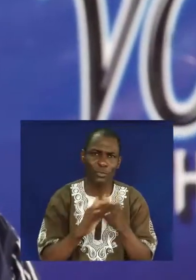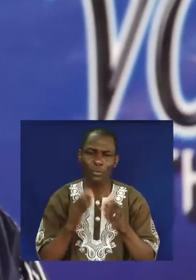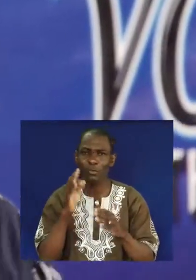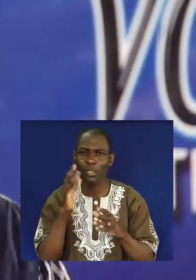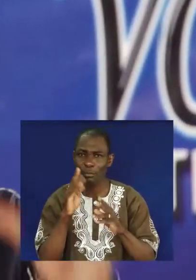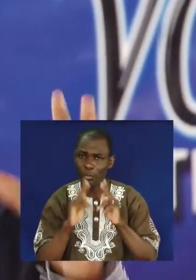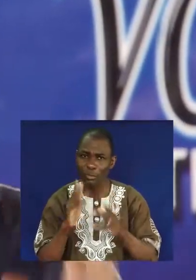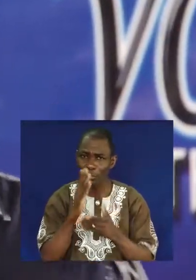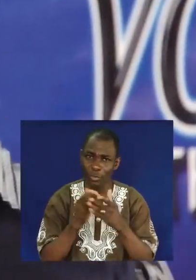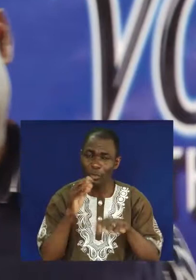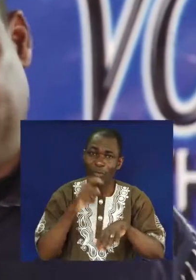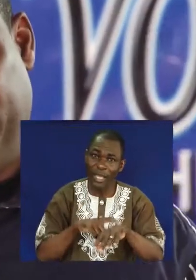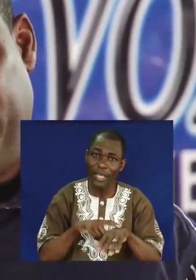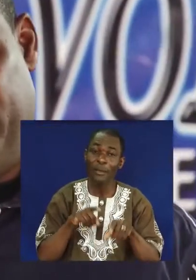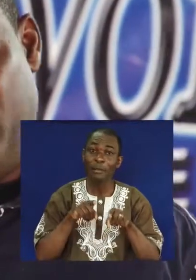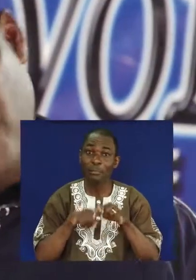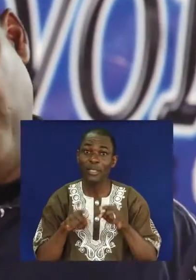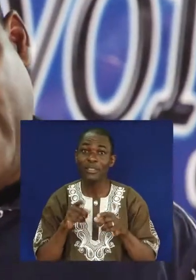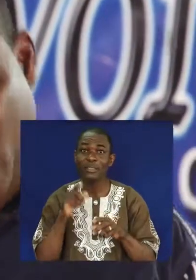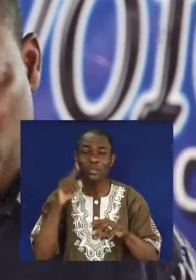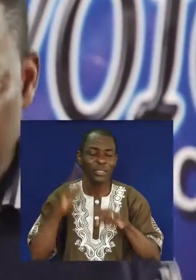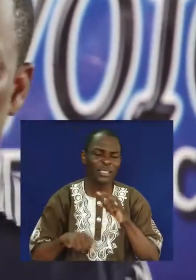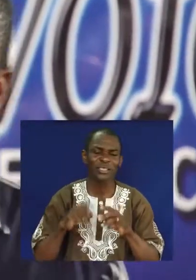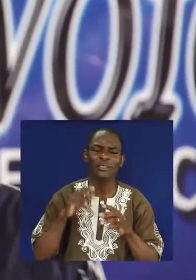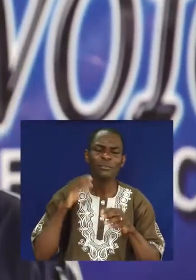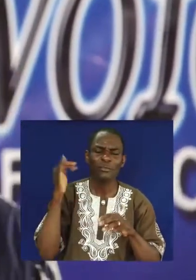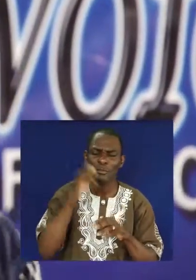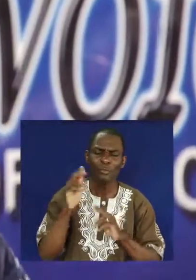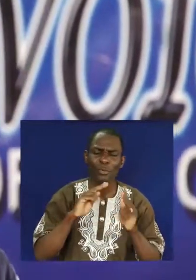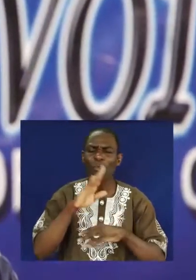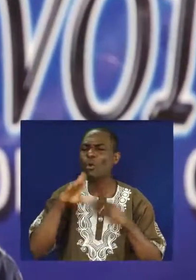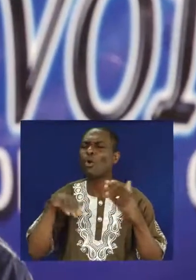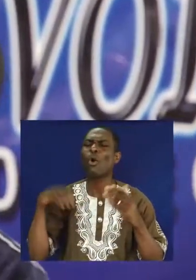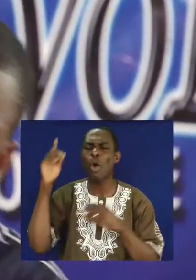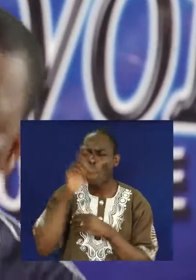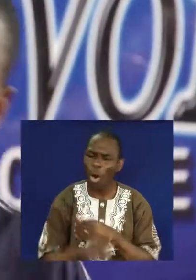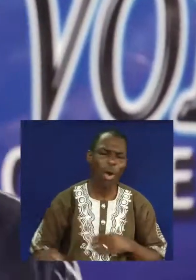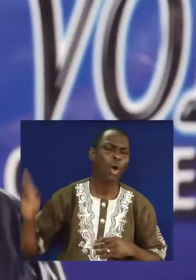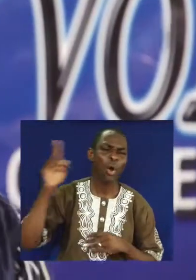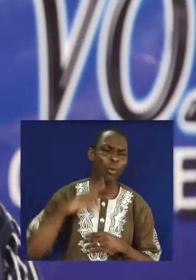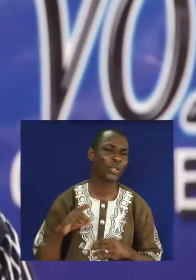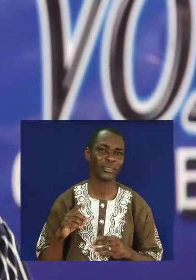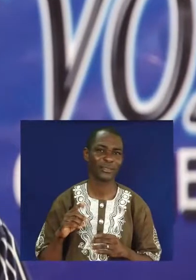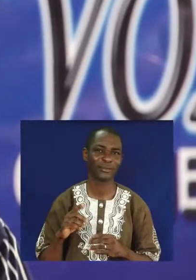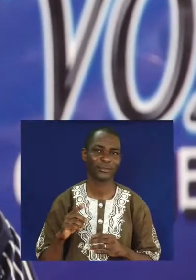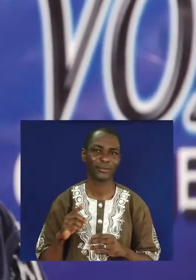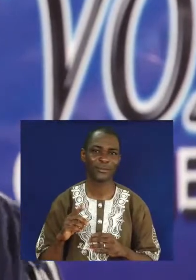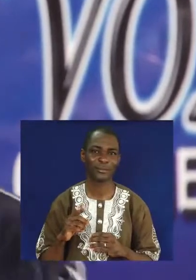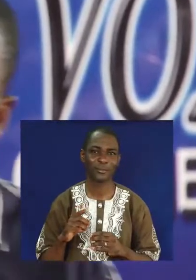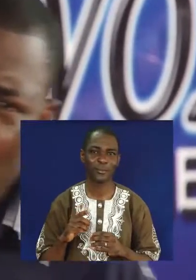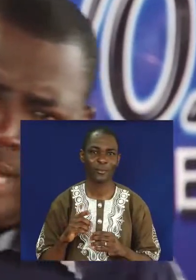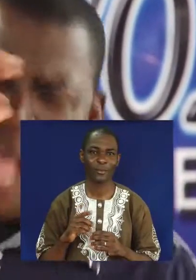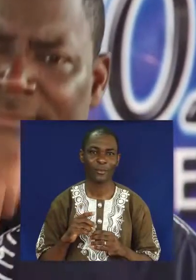no, na odi a kire. Oda fupa a wuti eme. A pesamin kuminya enie.